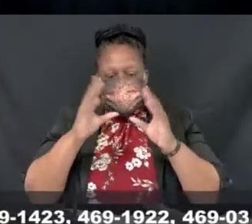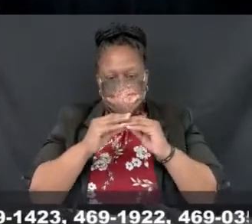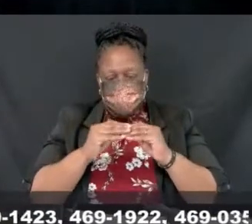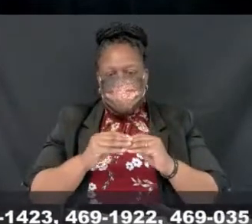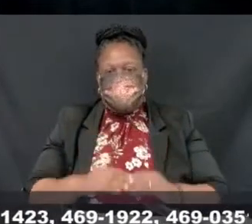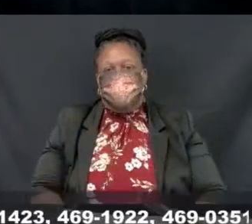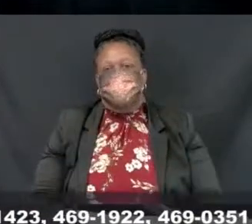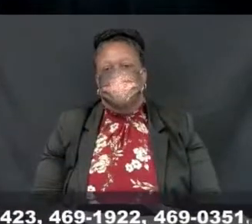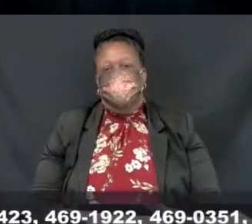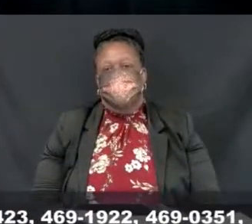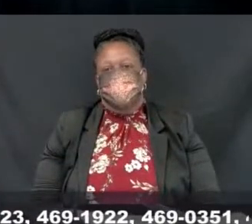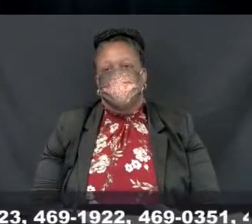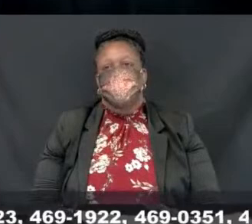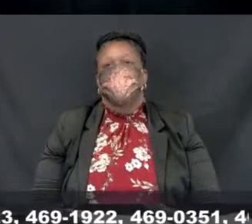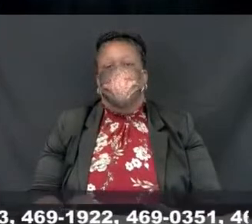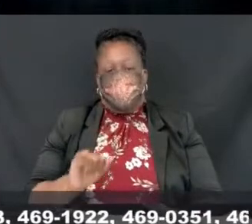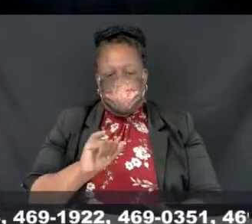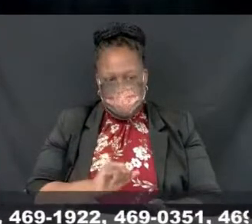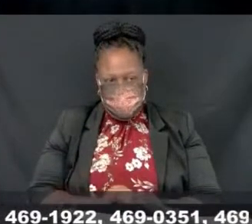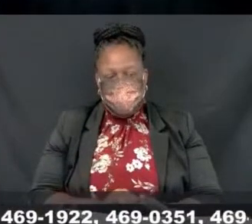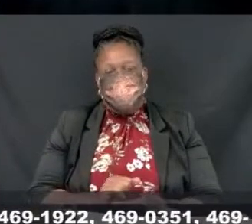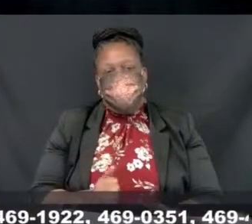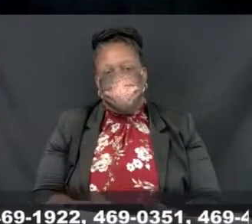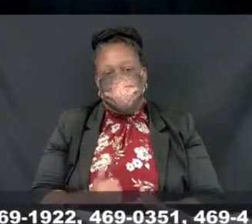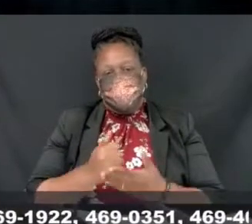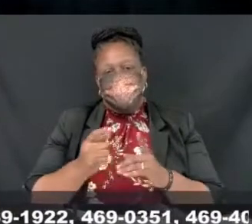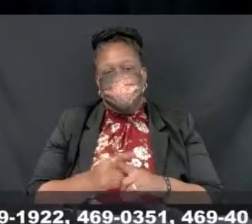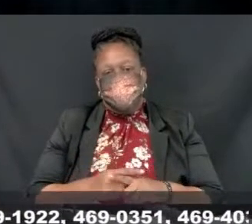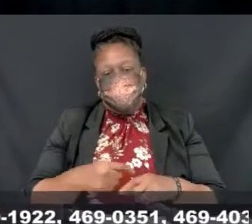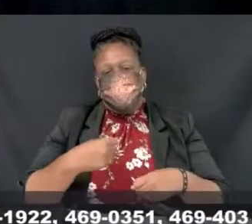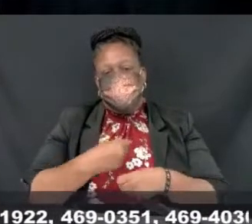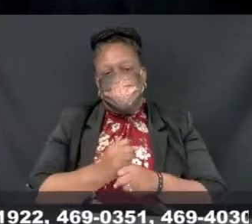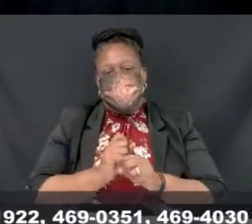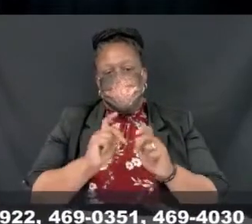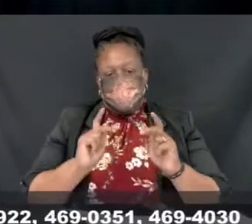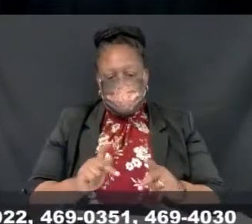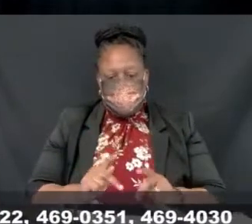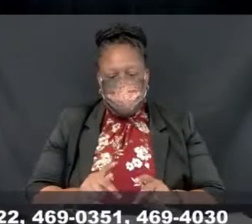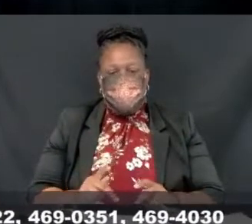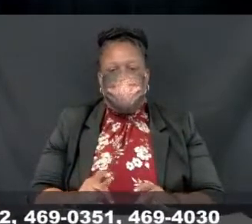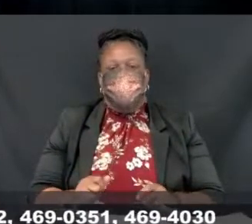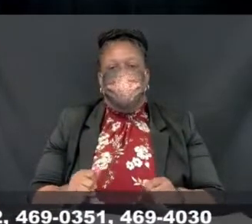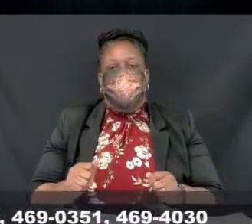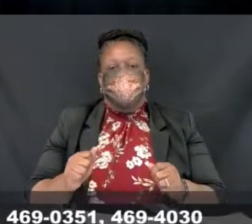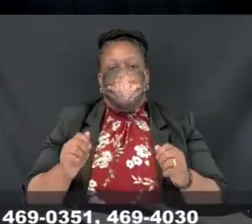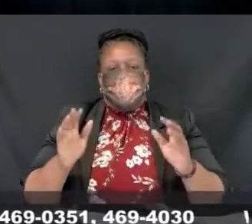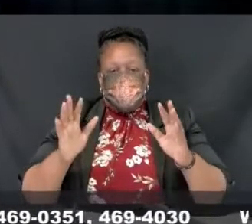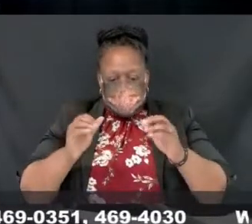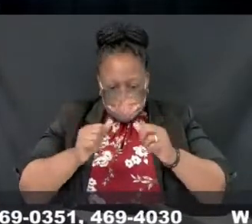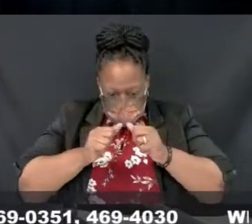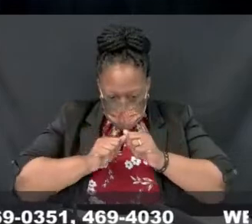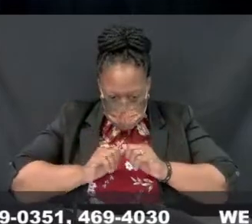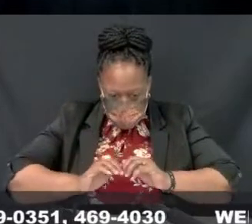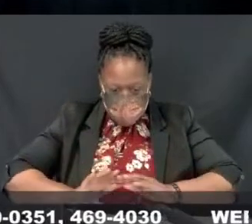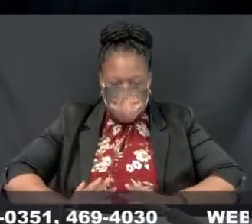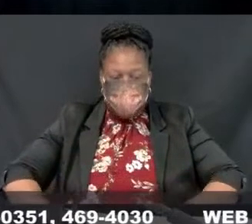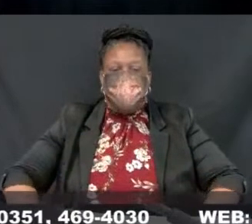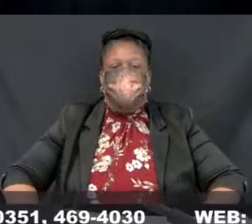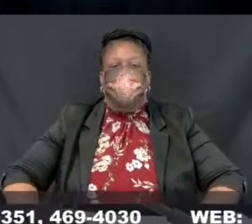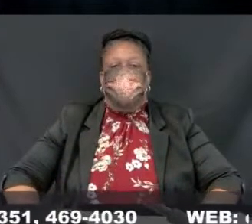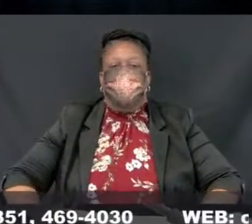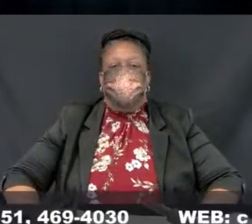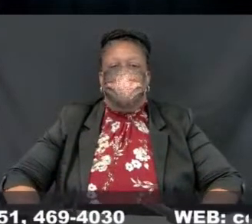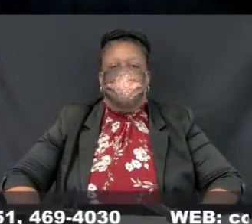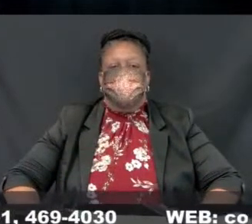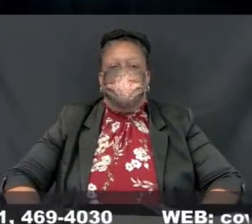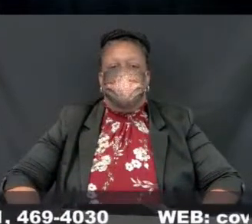then started that first briefing. And that first briefing was simple. We took the cameras, we took everything, ZIZ came, and it was a simple